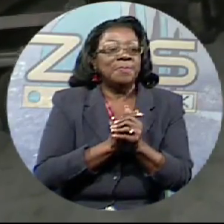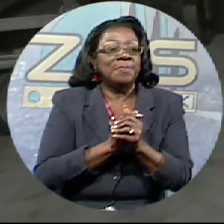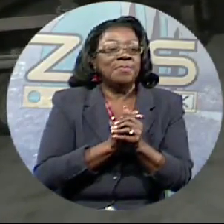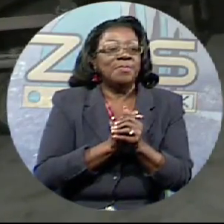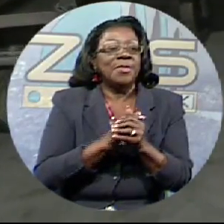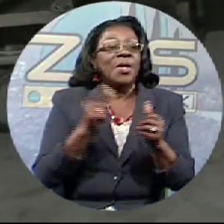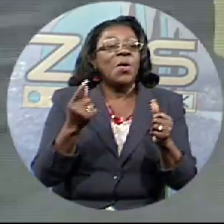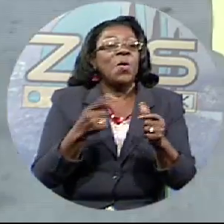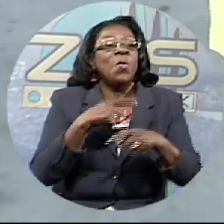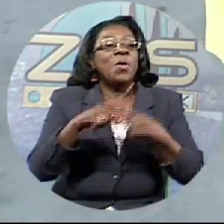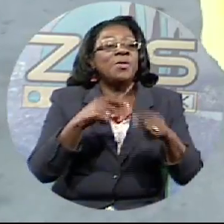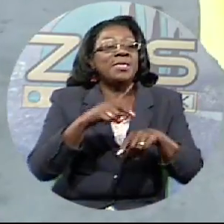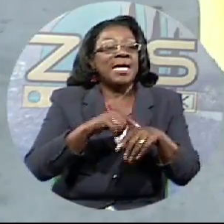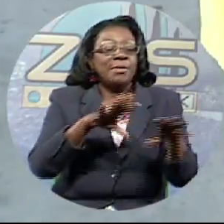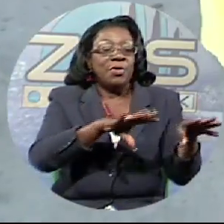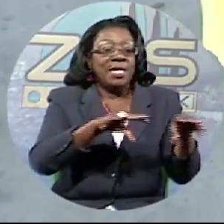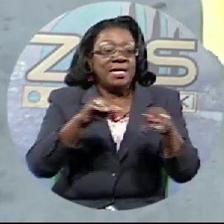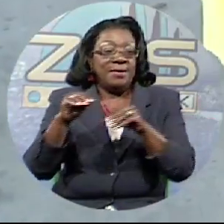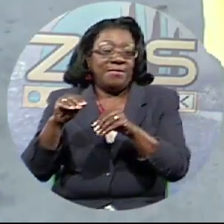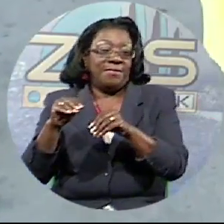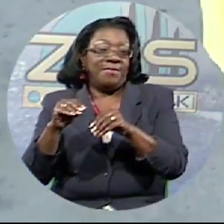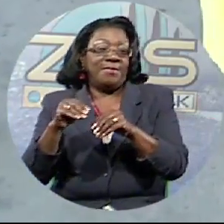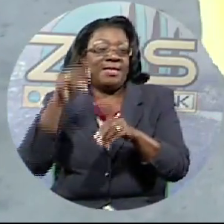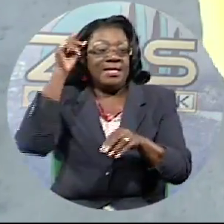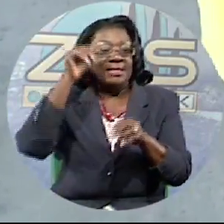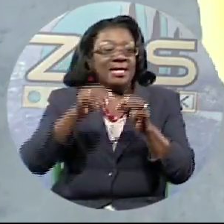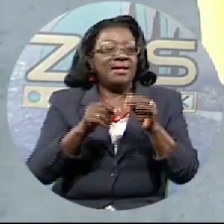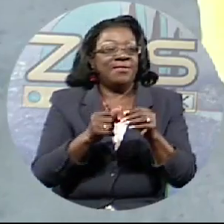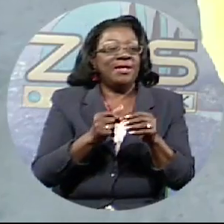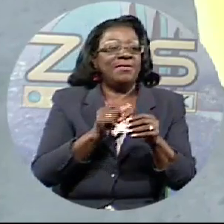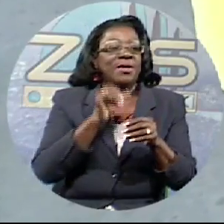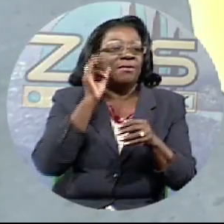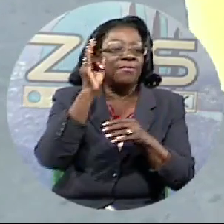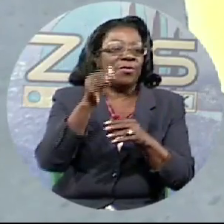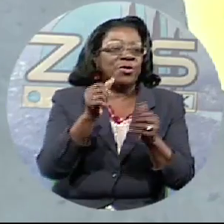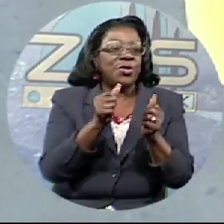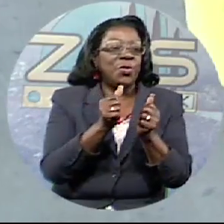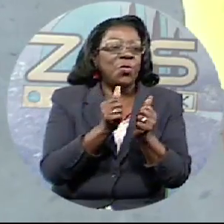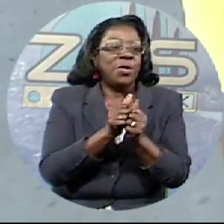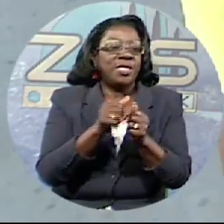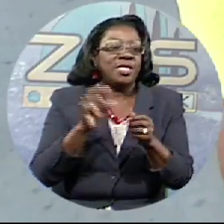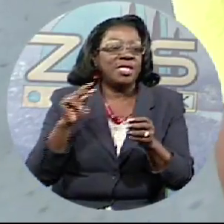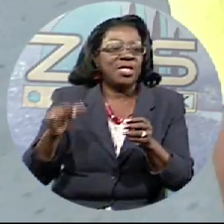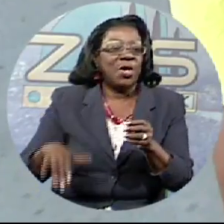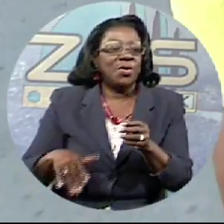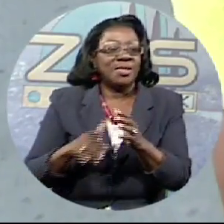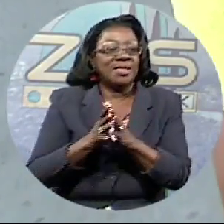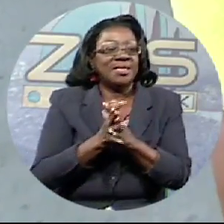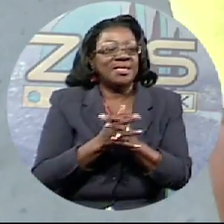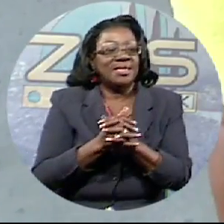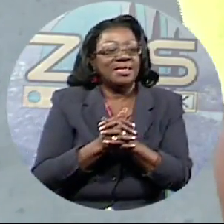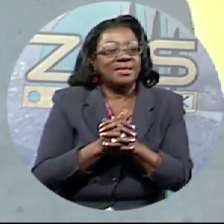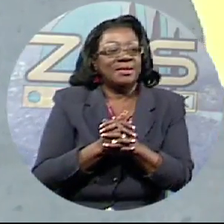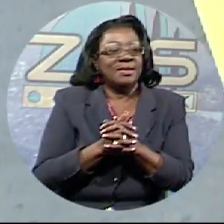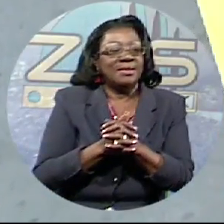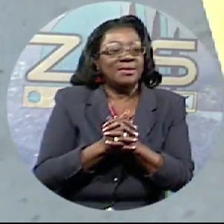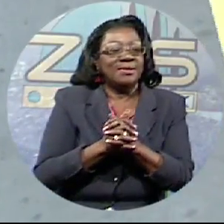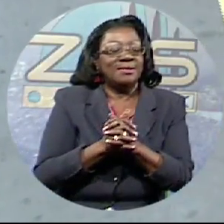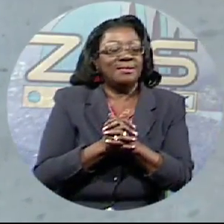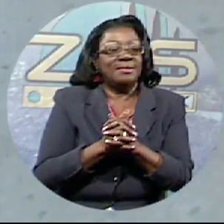When it was time to leave, we decided to see if I could have a future in the canine unit. You want me to hold the chain?